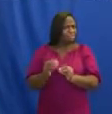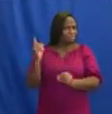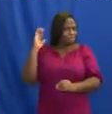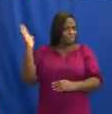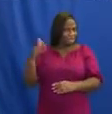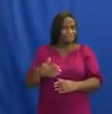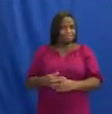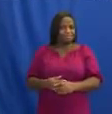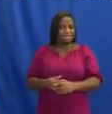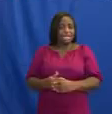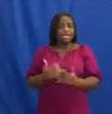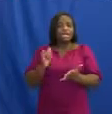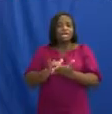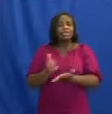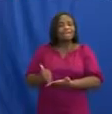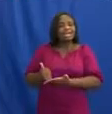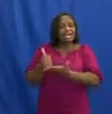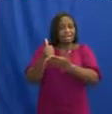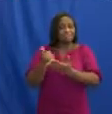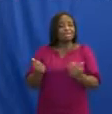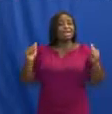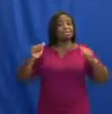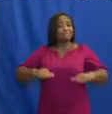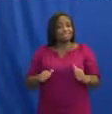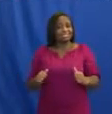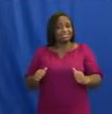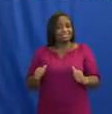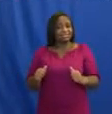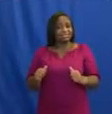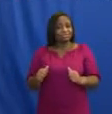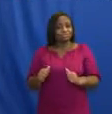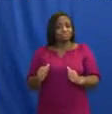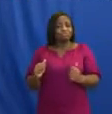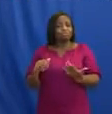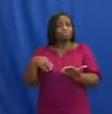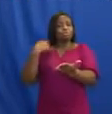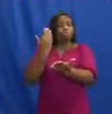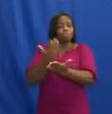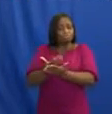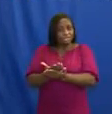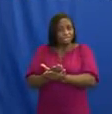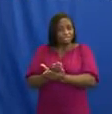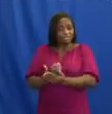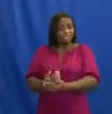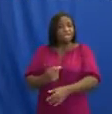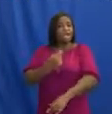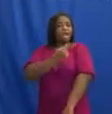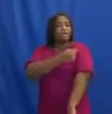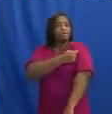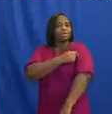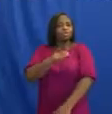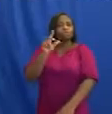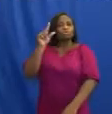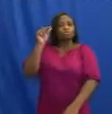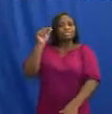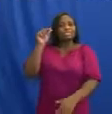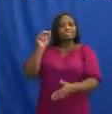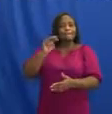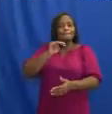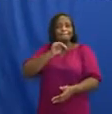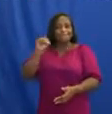This will facilitate our ability to reach our target of vaccinating 20